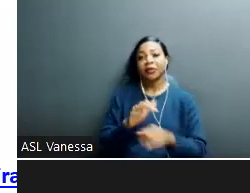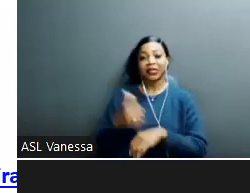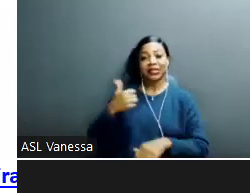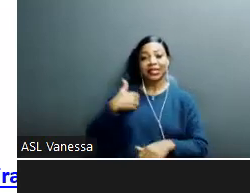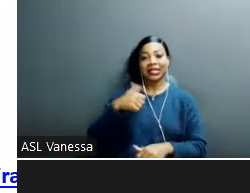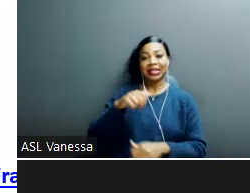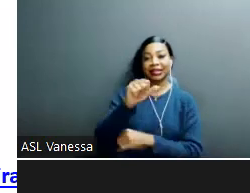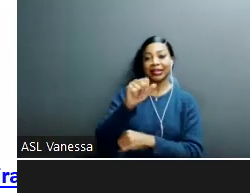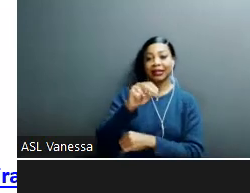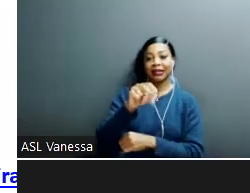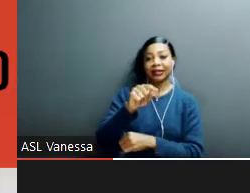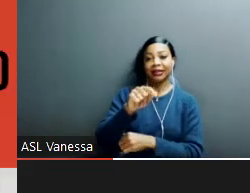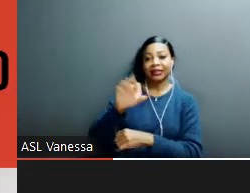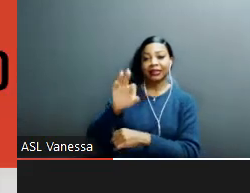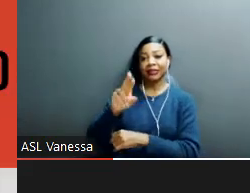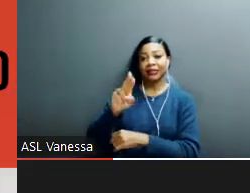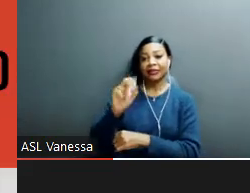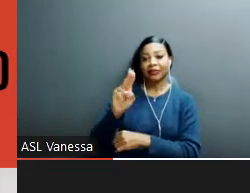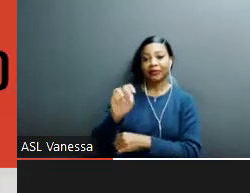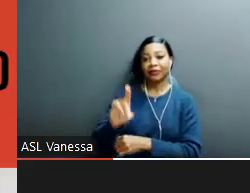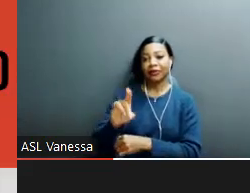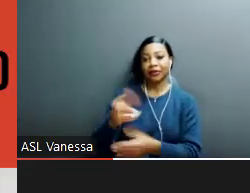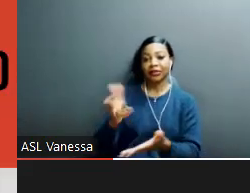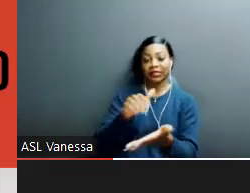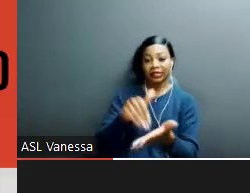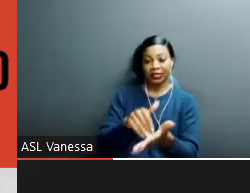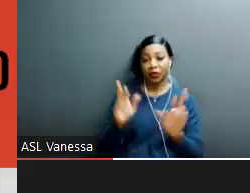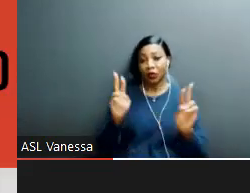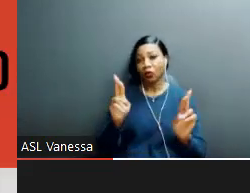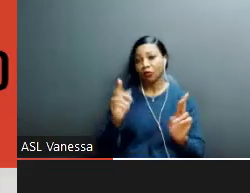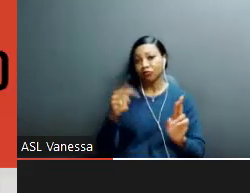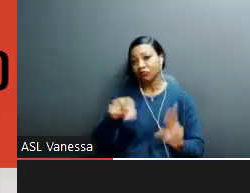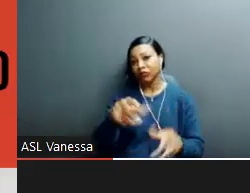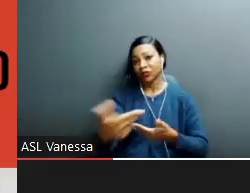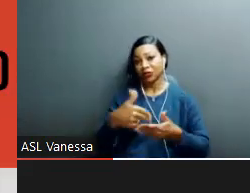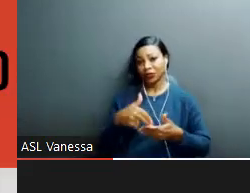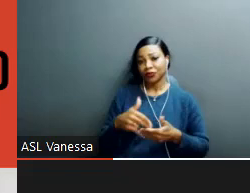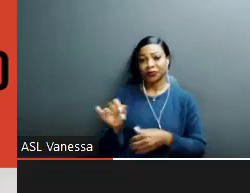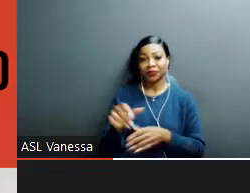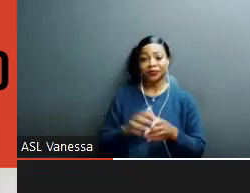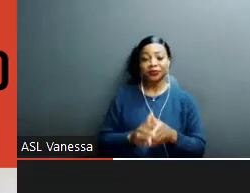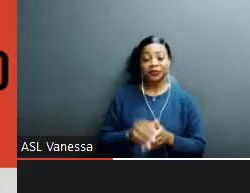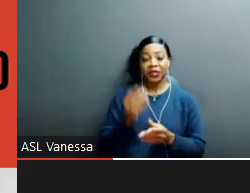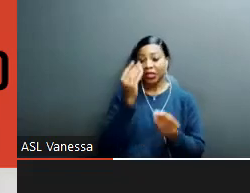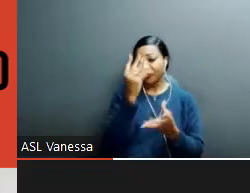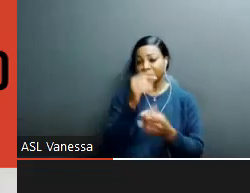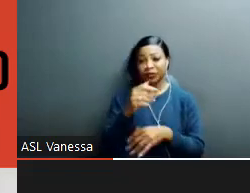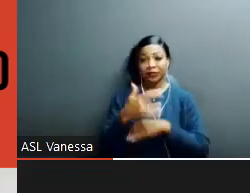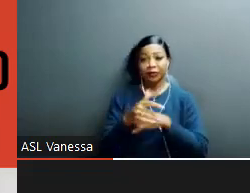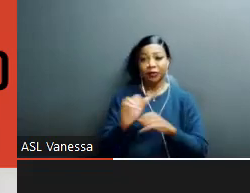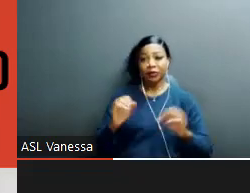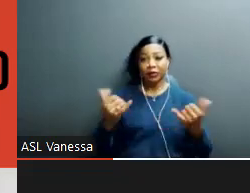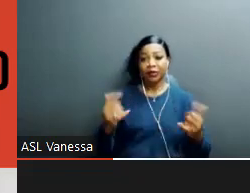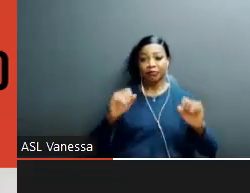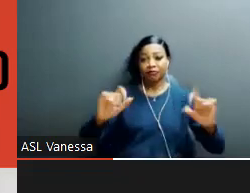so we hope to see you there as well you can see this information on your screen of course um